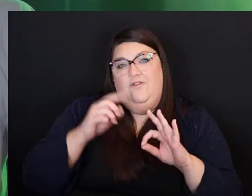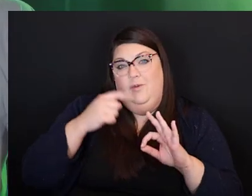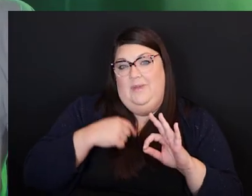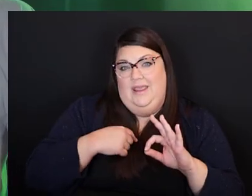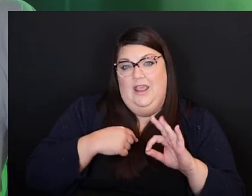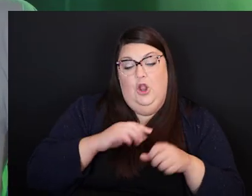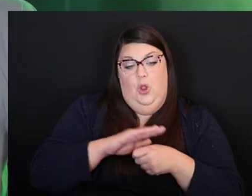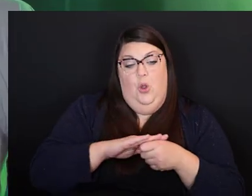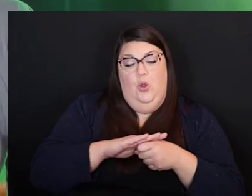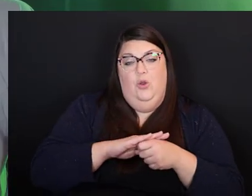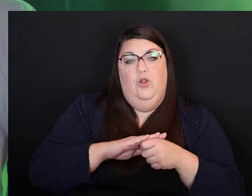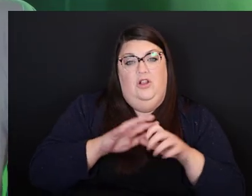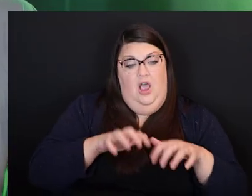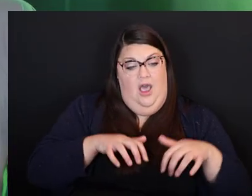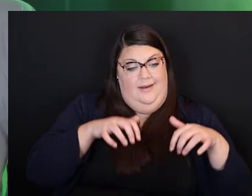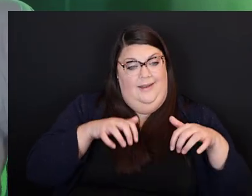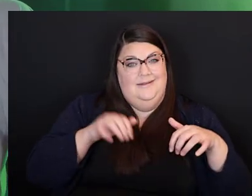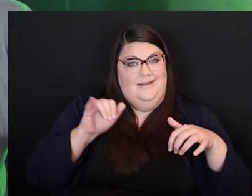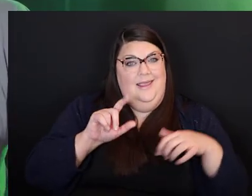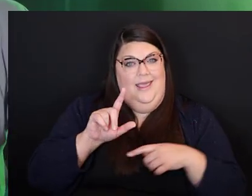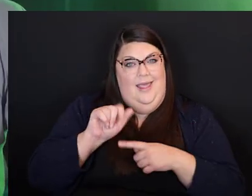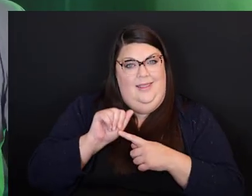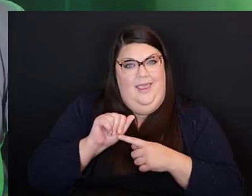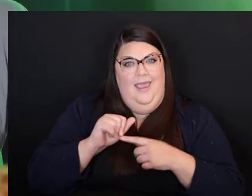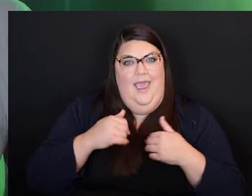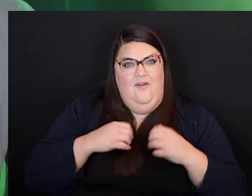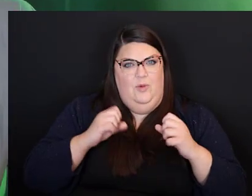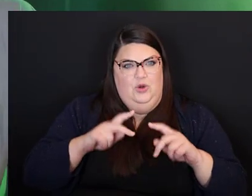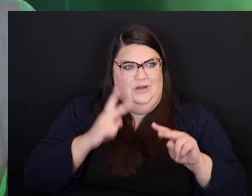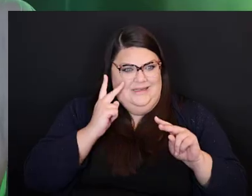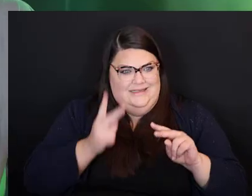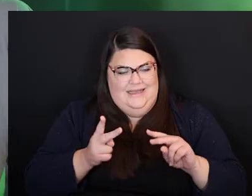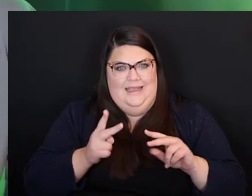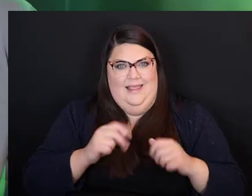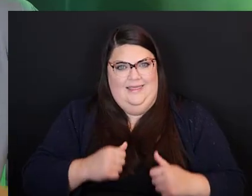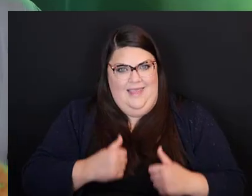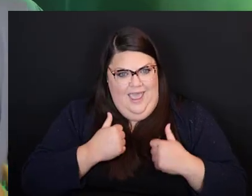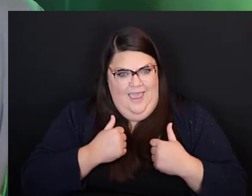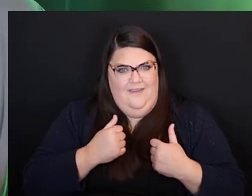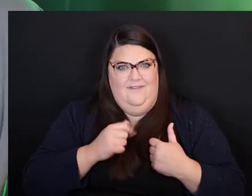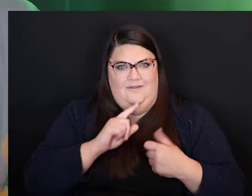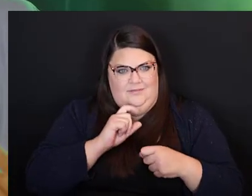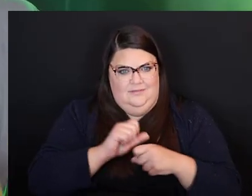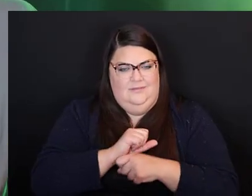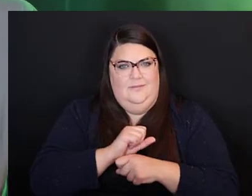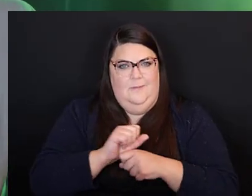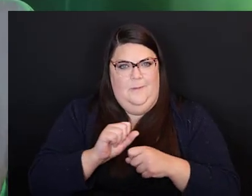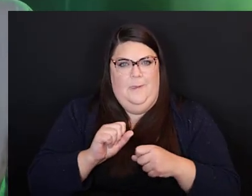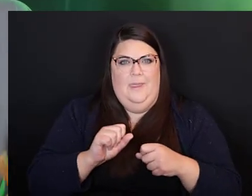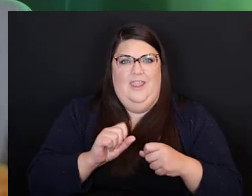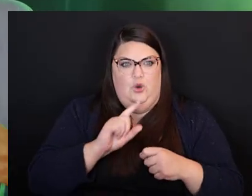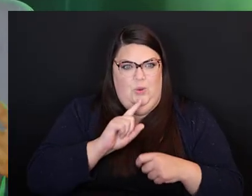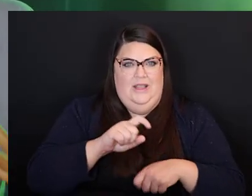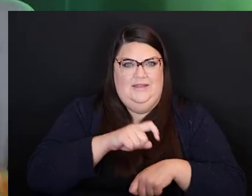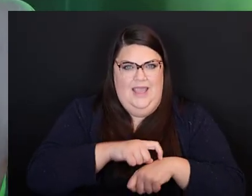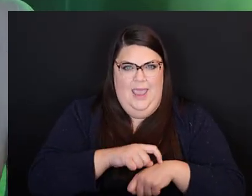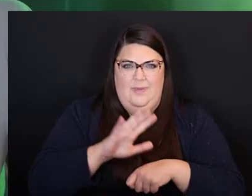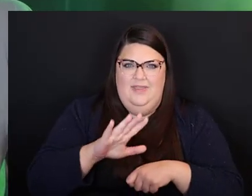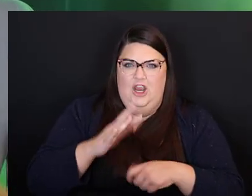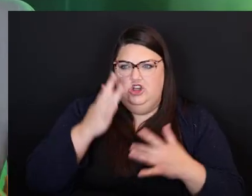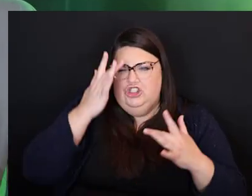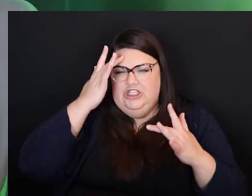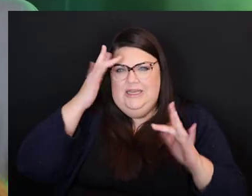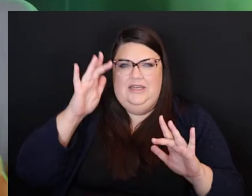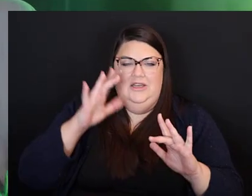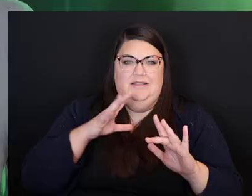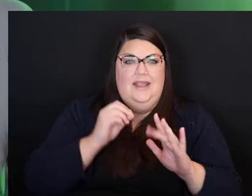that a local audience like the LA audience has an opportunity to see these performers live, to experience them in flesh and blood, in real time, and their